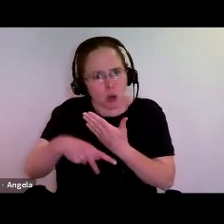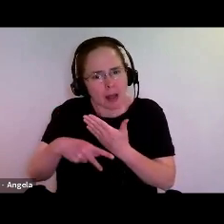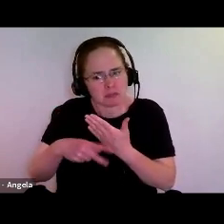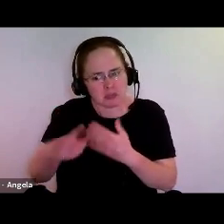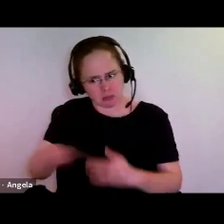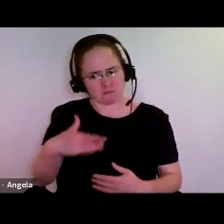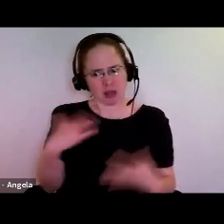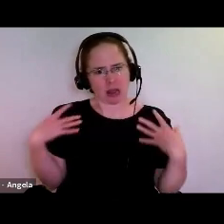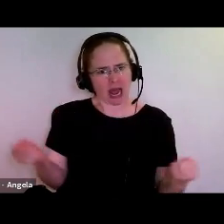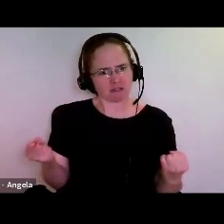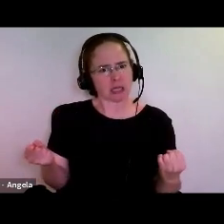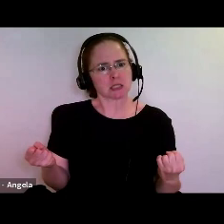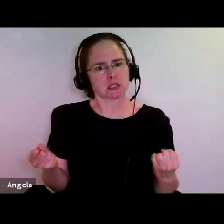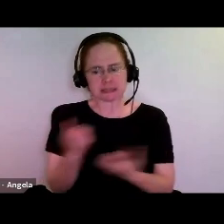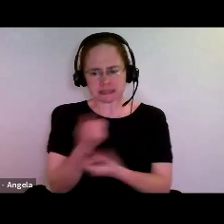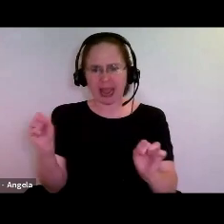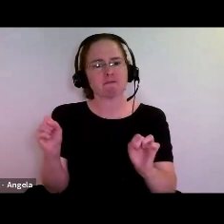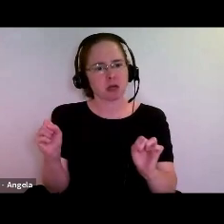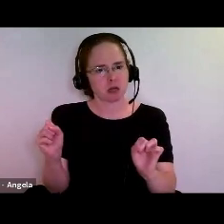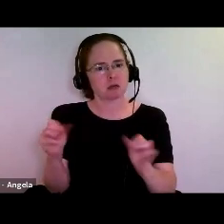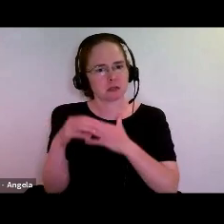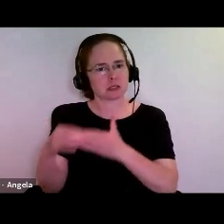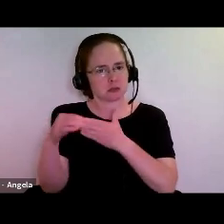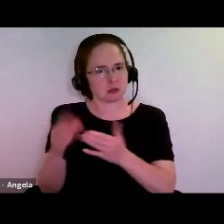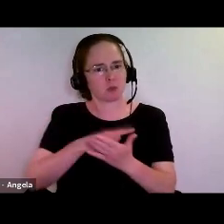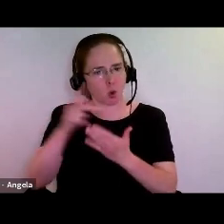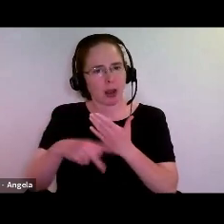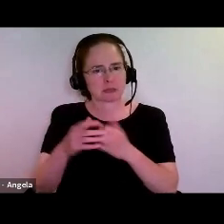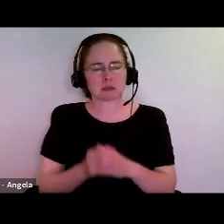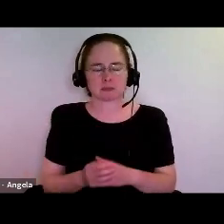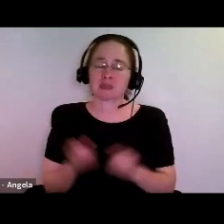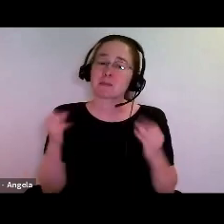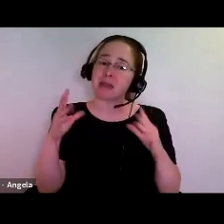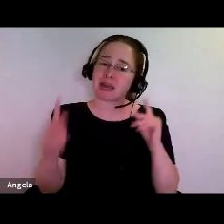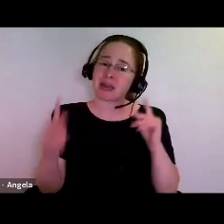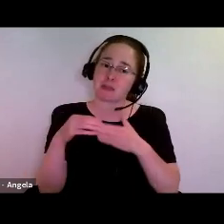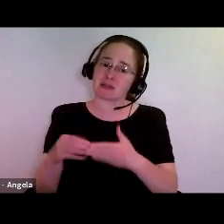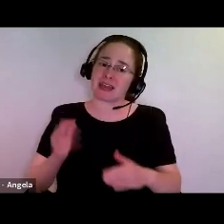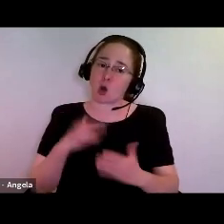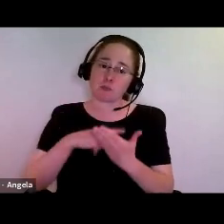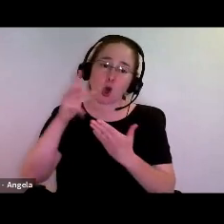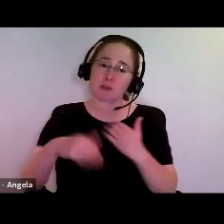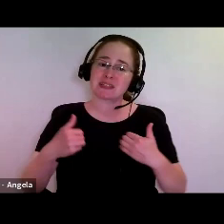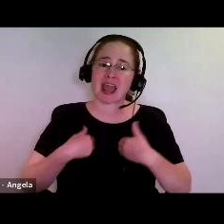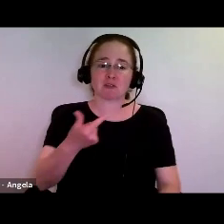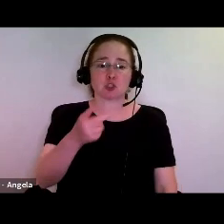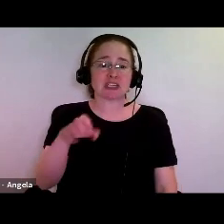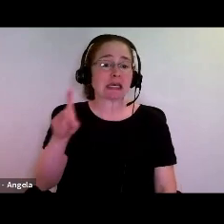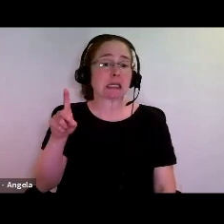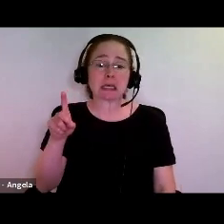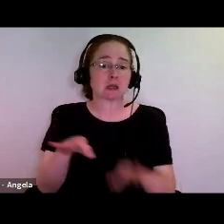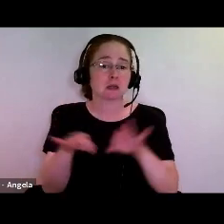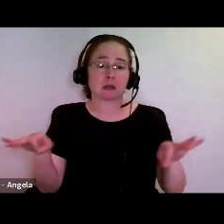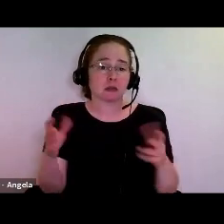feel confident and safe doing it. Many of the people who lead our programs have GEDs. You